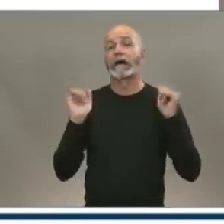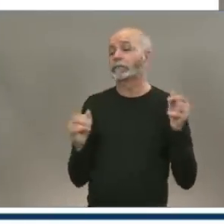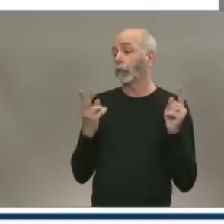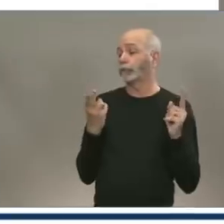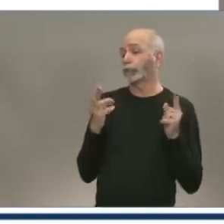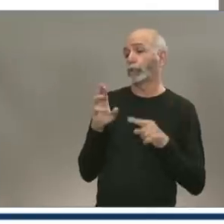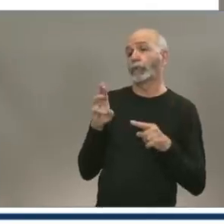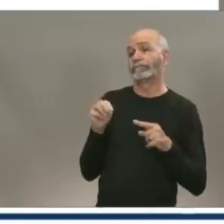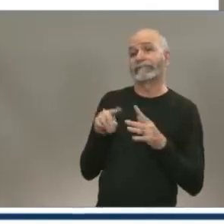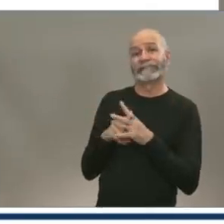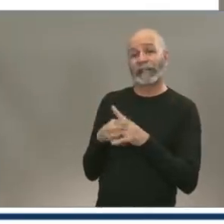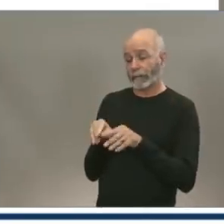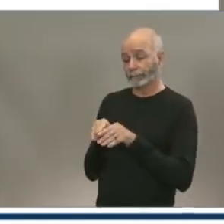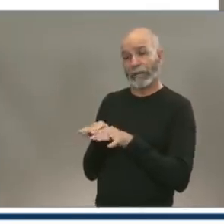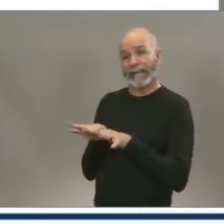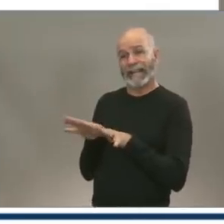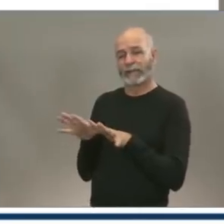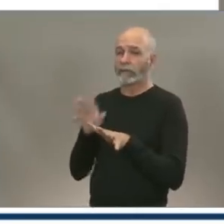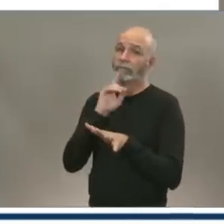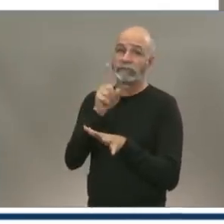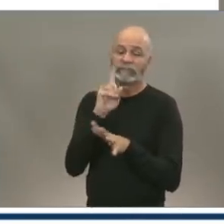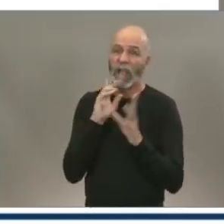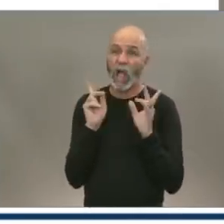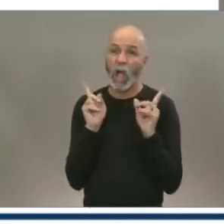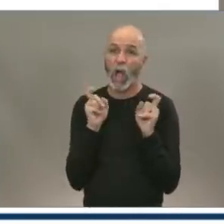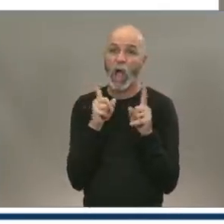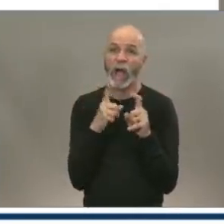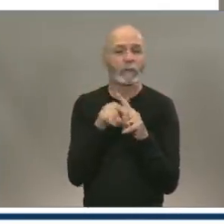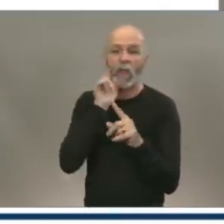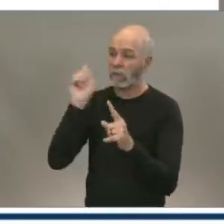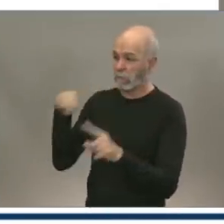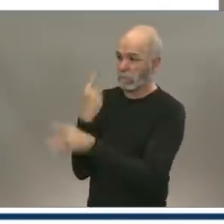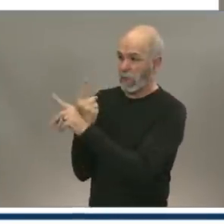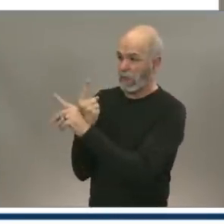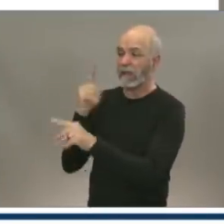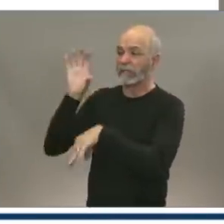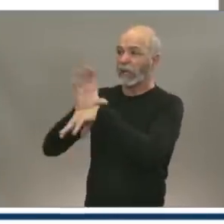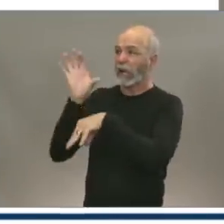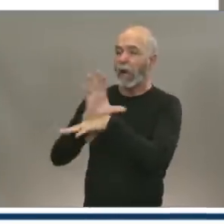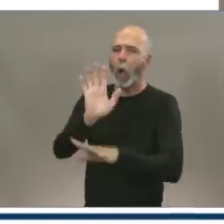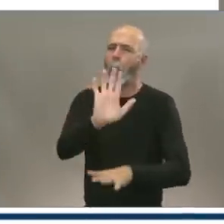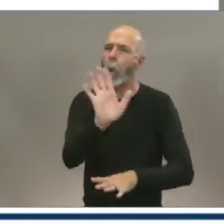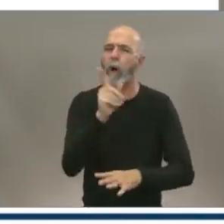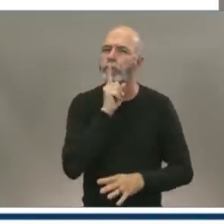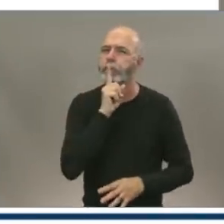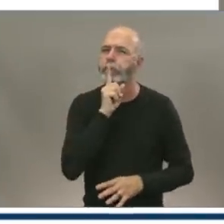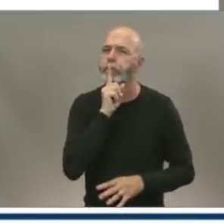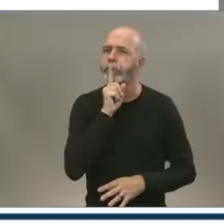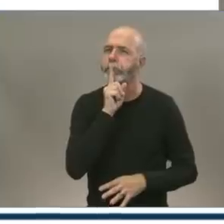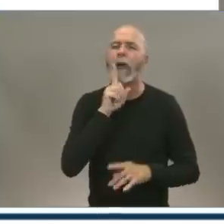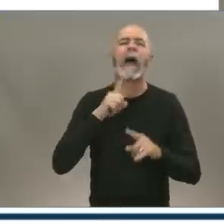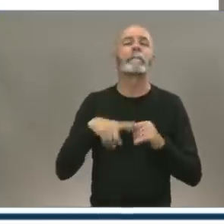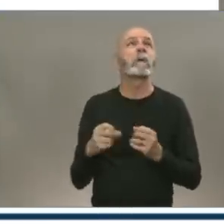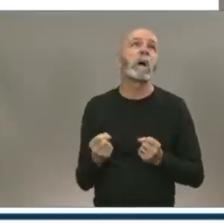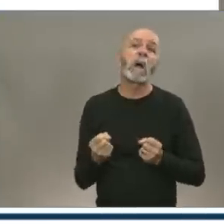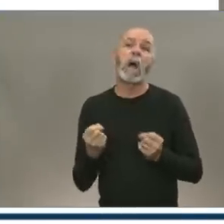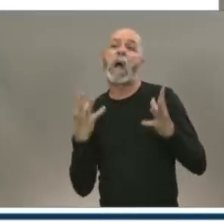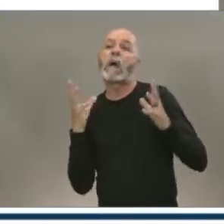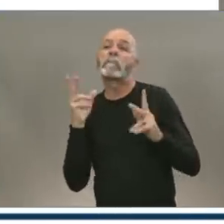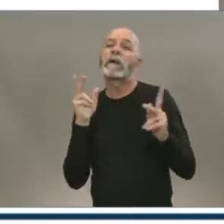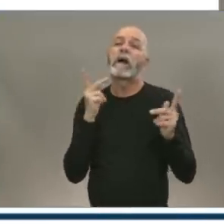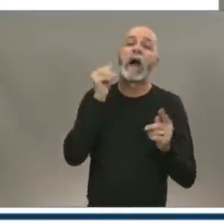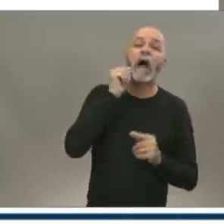it's complex. It's not just the faith community. It's more complex. But if you look at, I don't know what the number would be, that every week how many